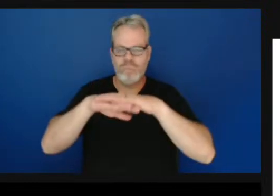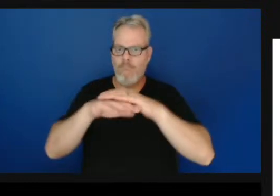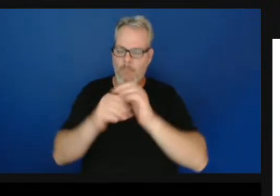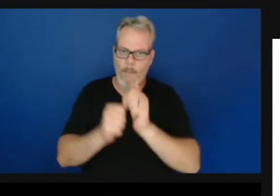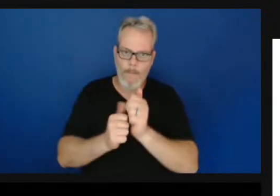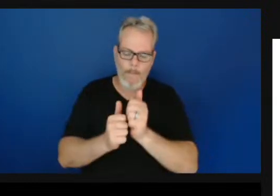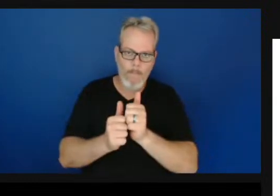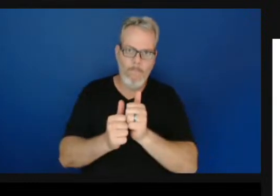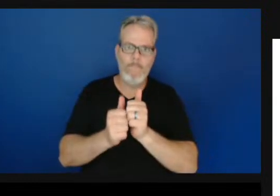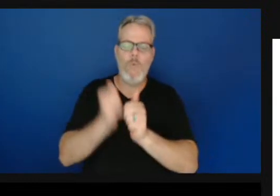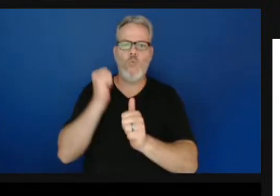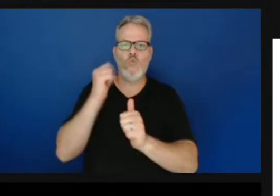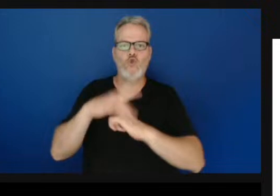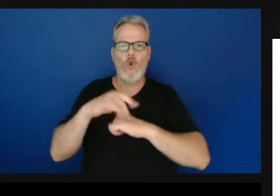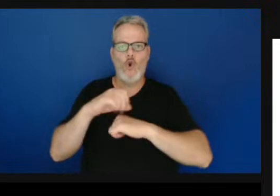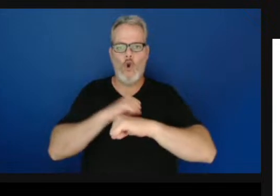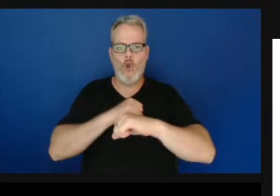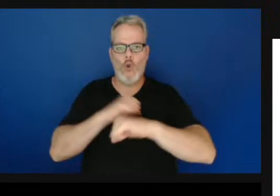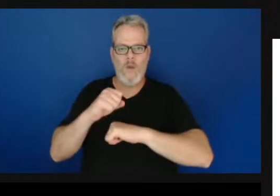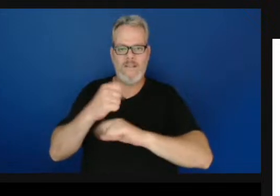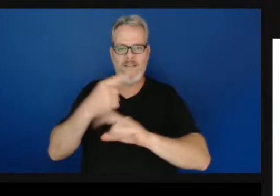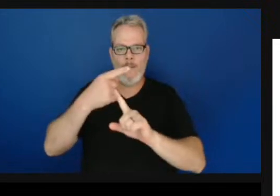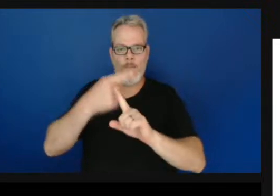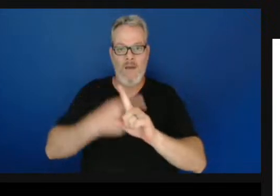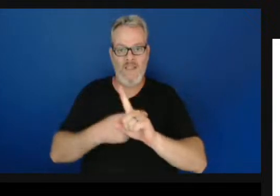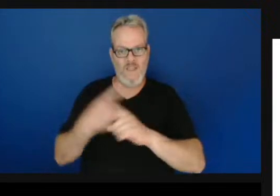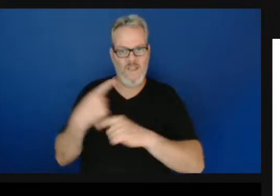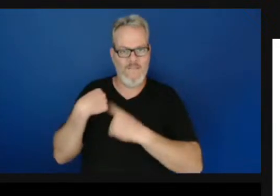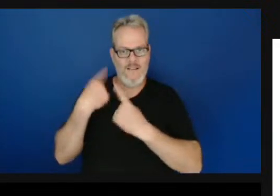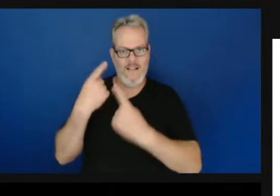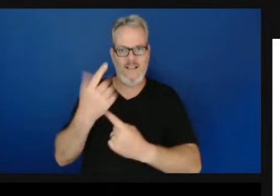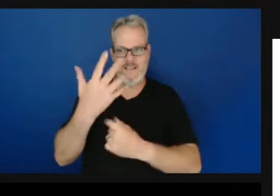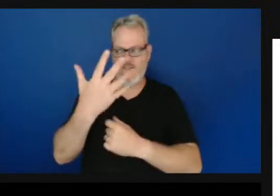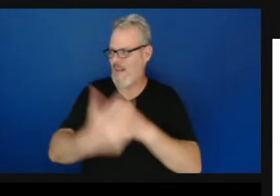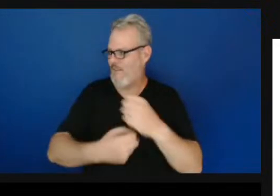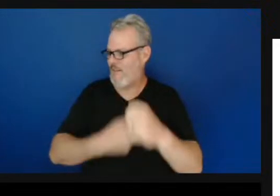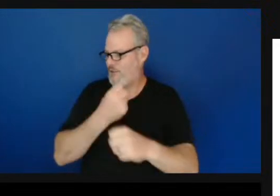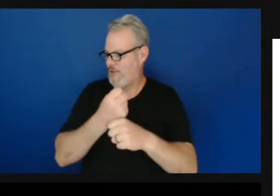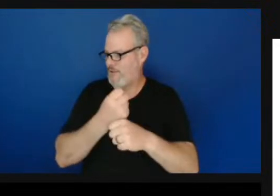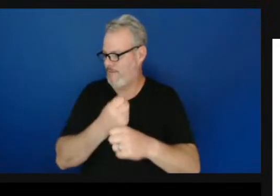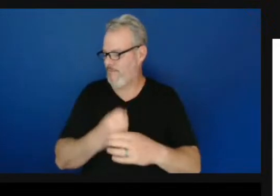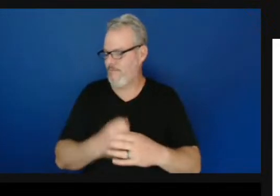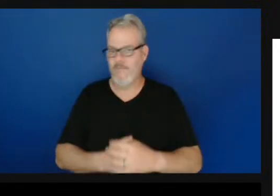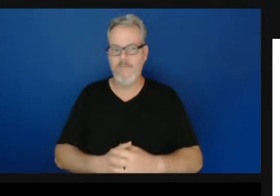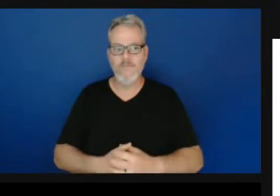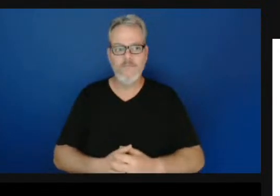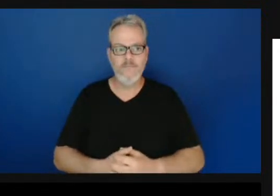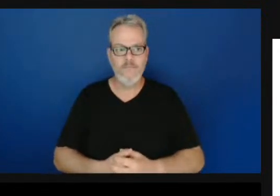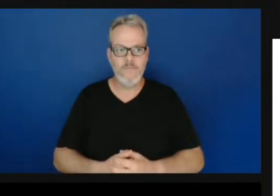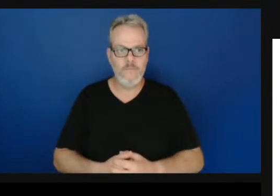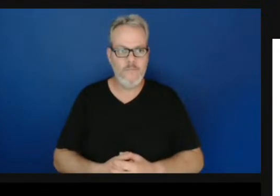earthquake-prone month of the last 5 years here. A lot of dynamic